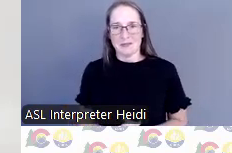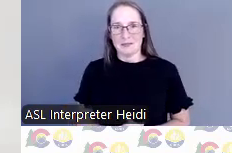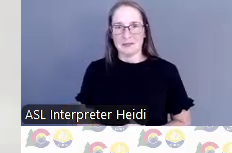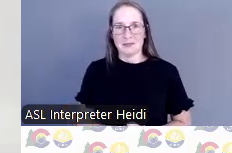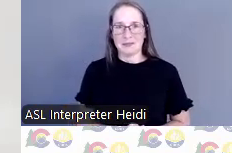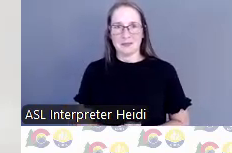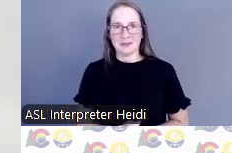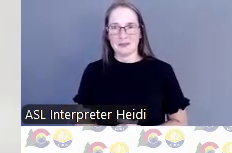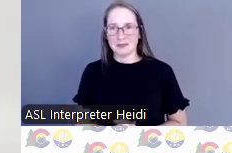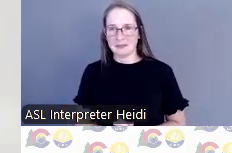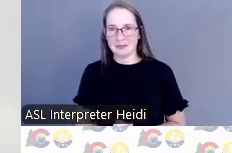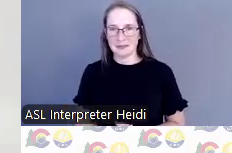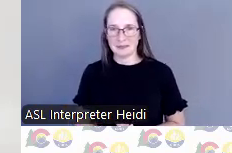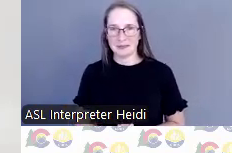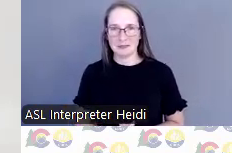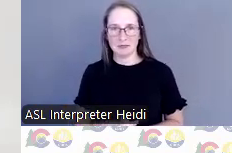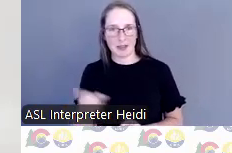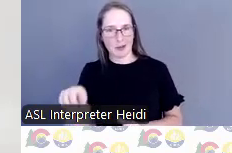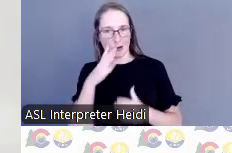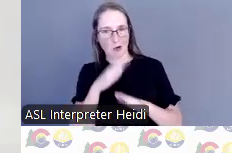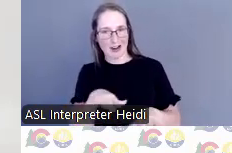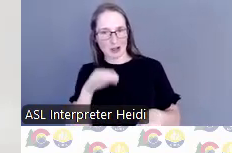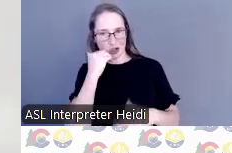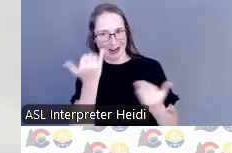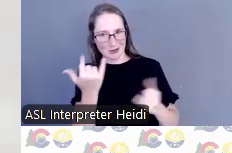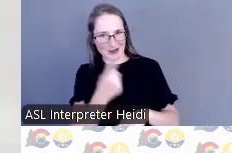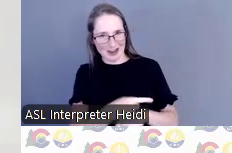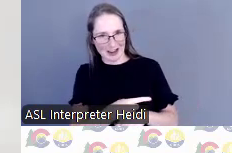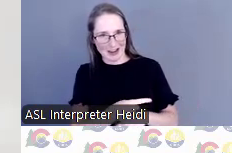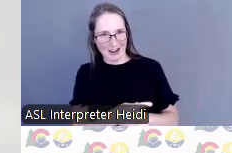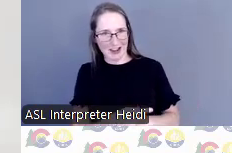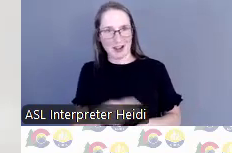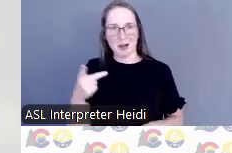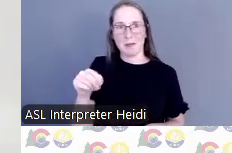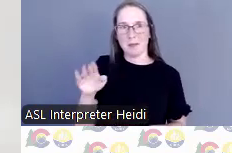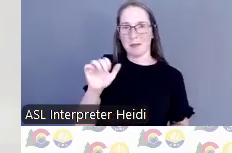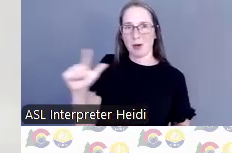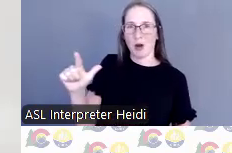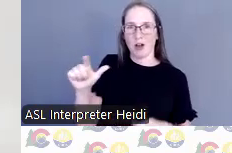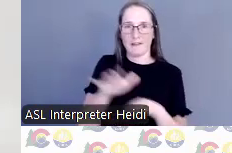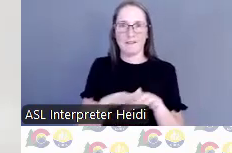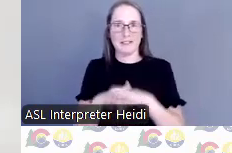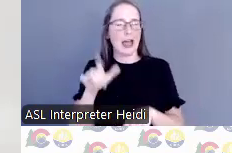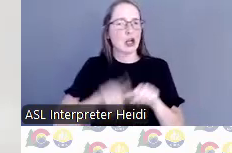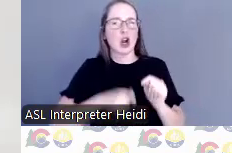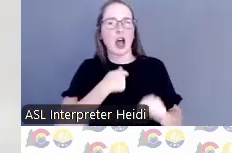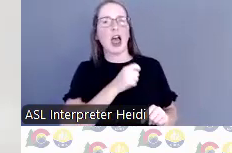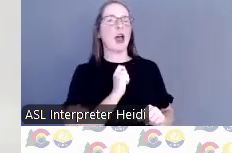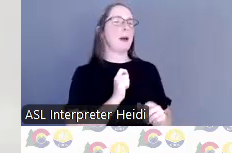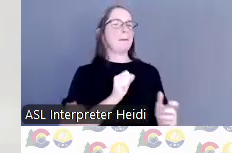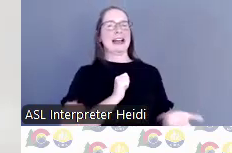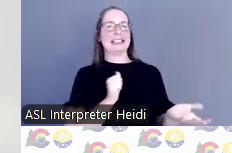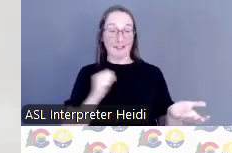They're being quiet and shy today. So we have Paul as our Director of Child myself. Oh, there you are,